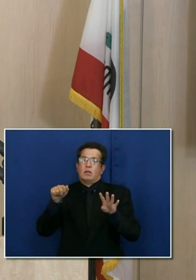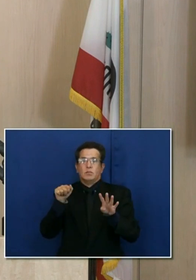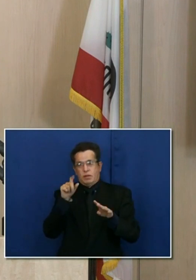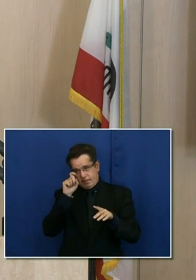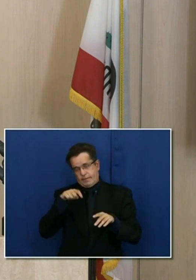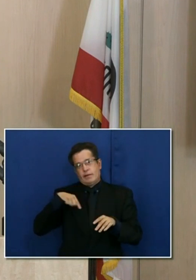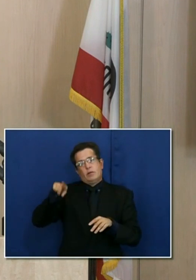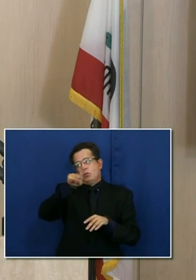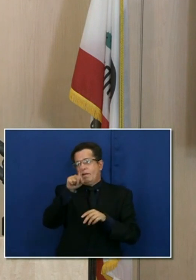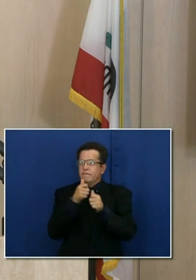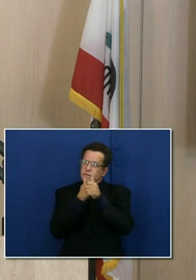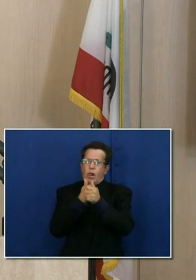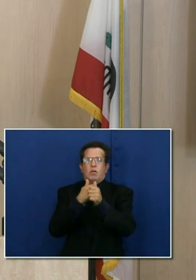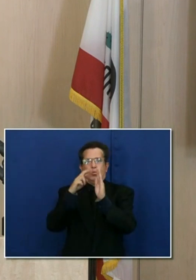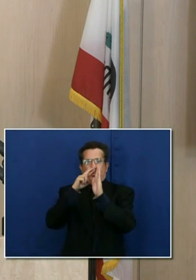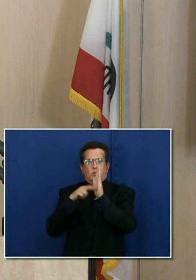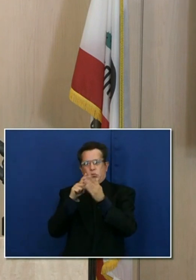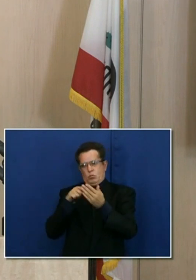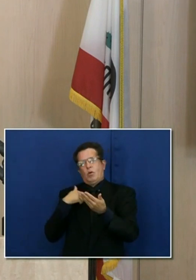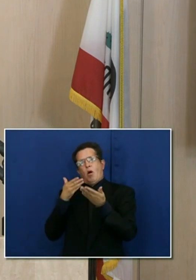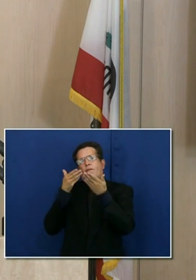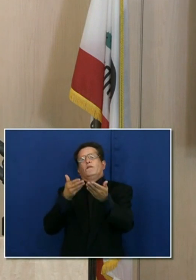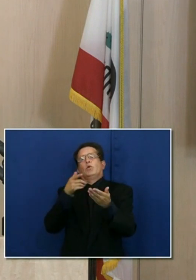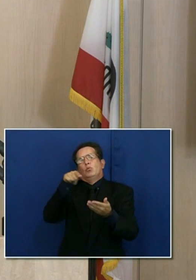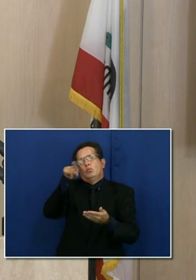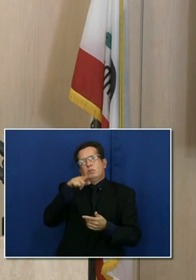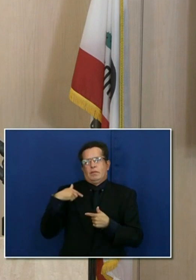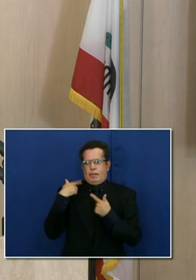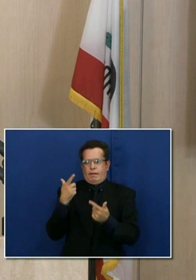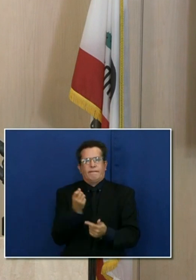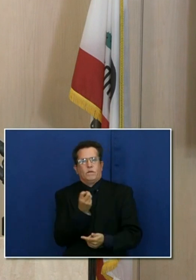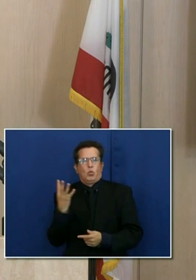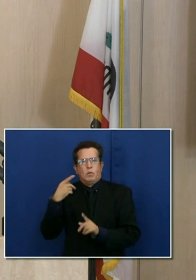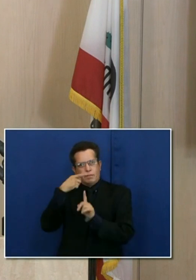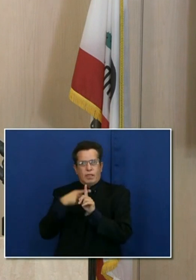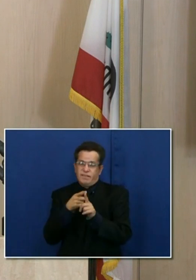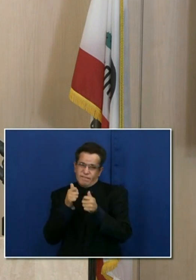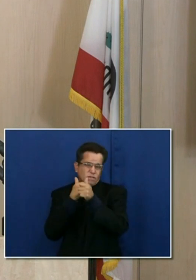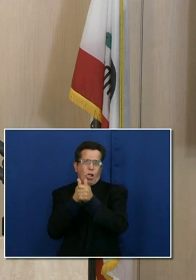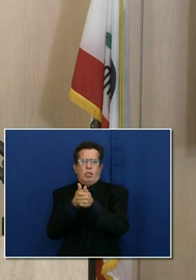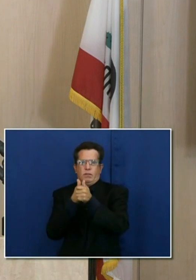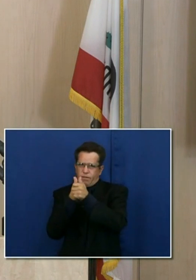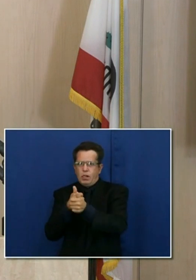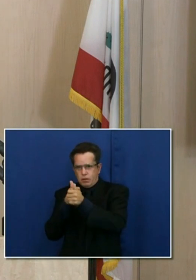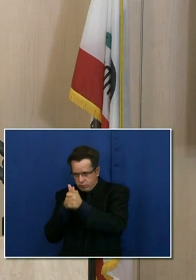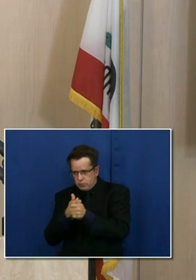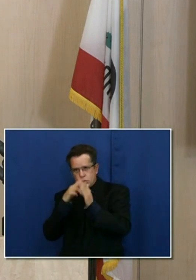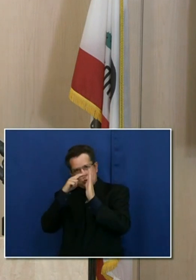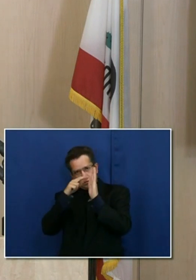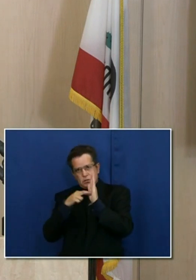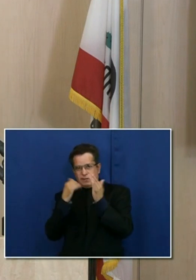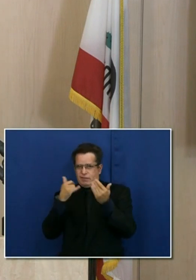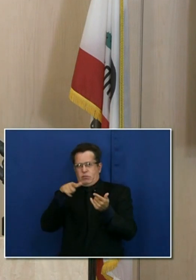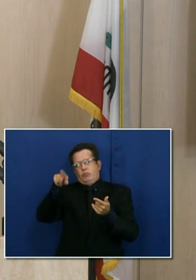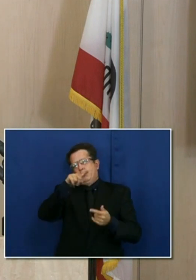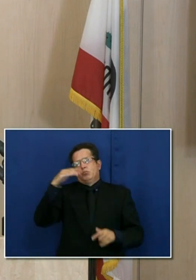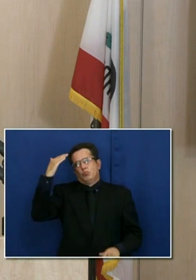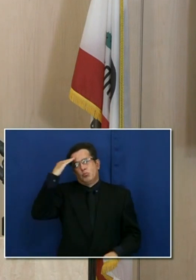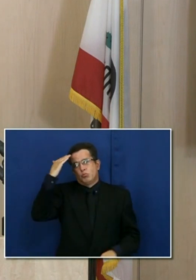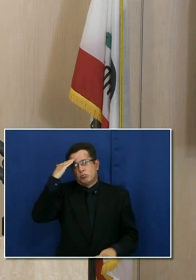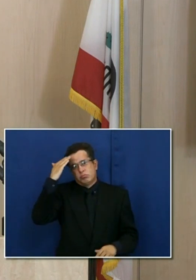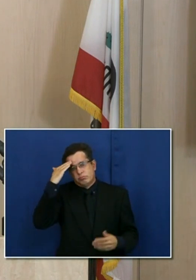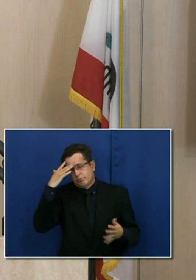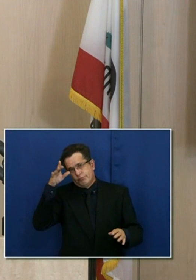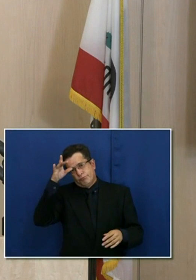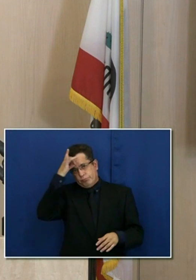been talking about for all these last few months. We all know them by now, probably by heart, and they're